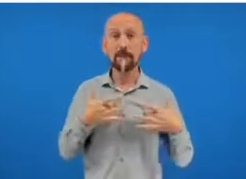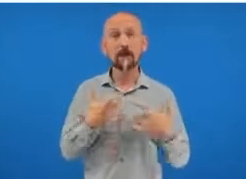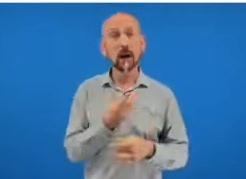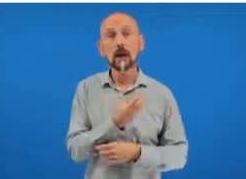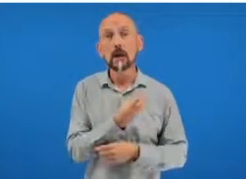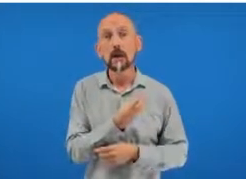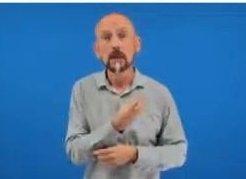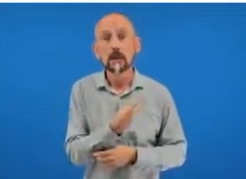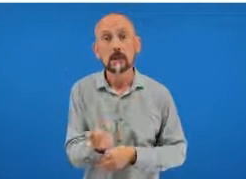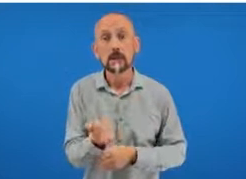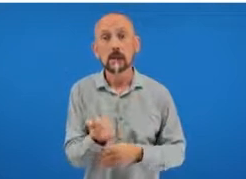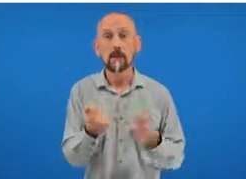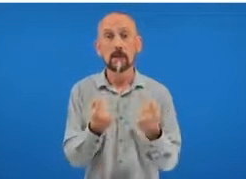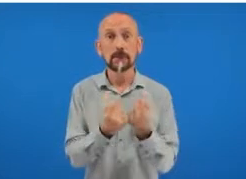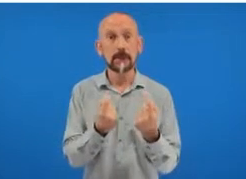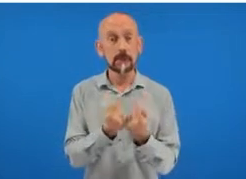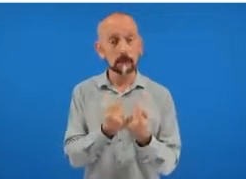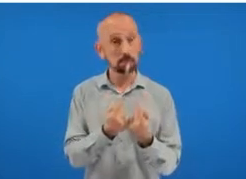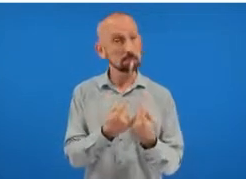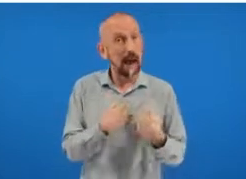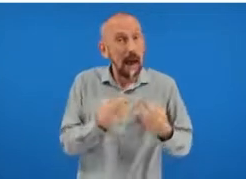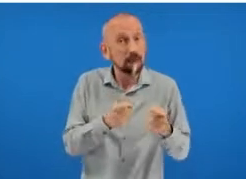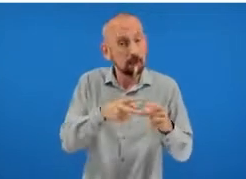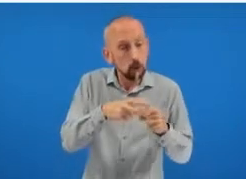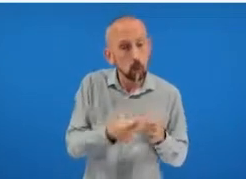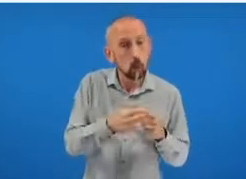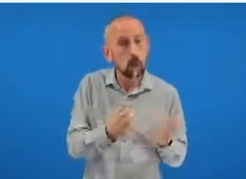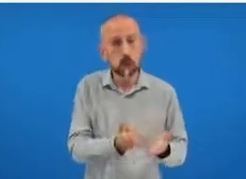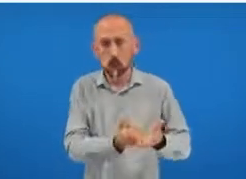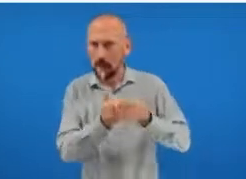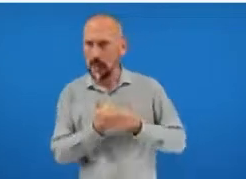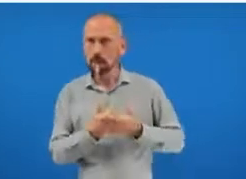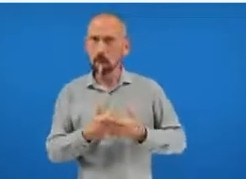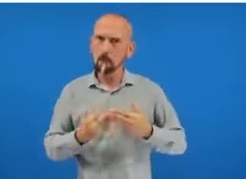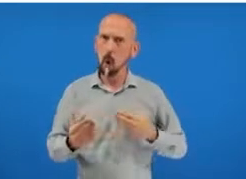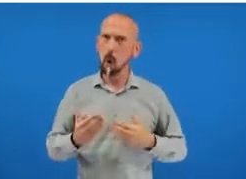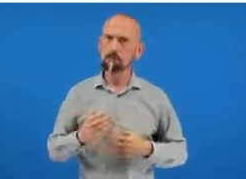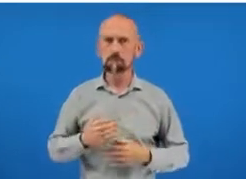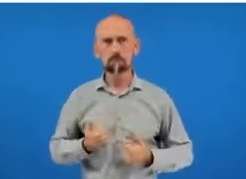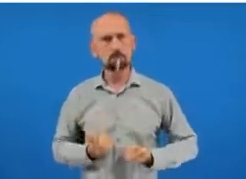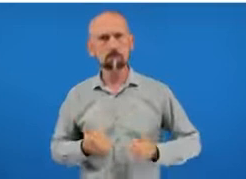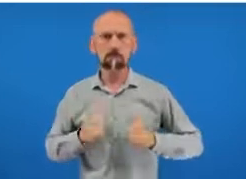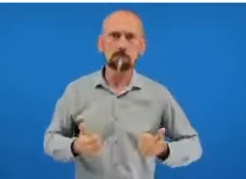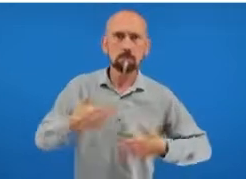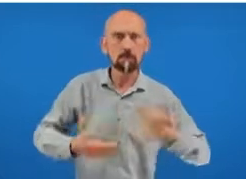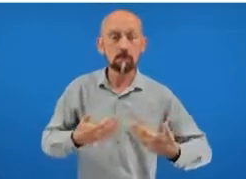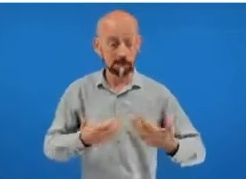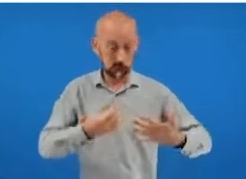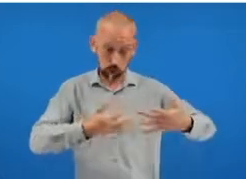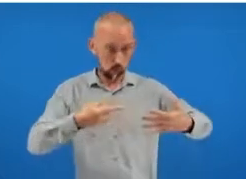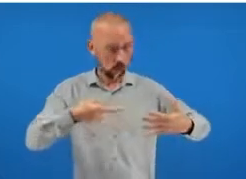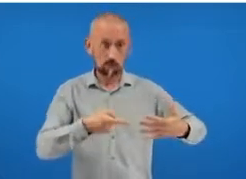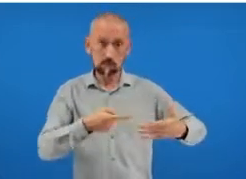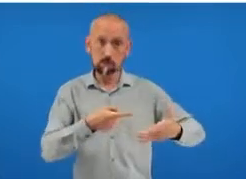tools that I can use to make my life so fulfilling, and those scores reflect that, because my